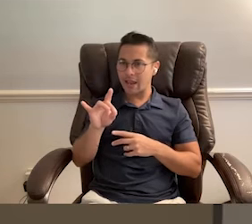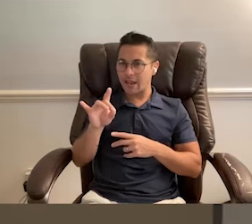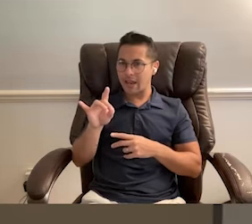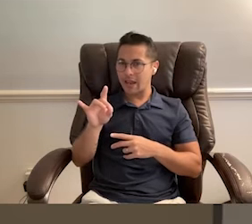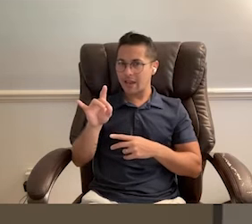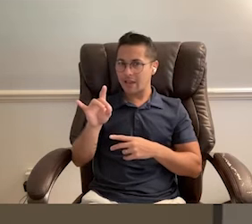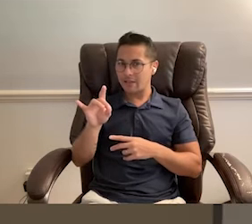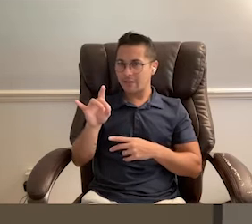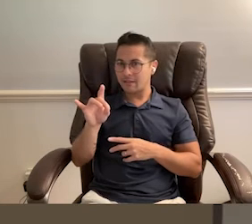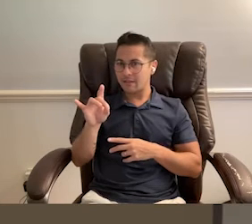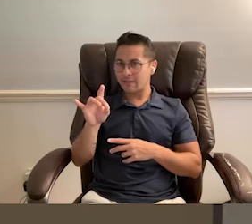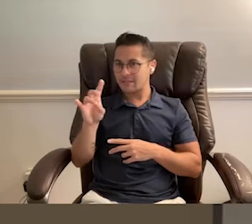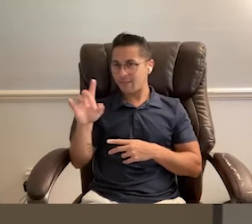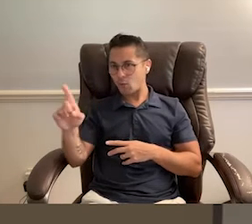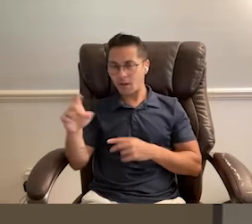well, there you go.